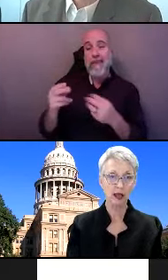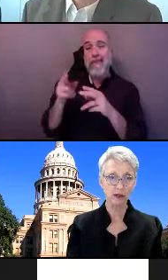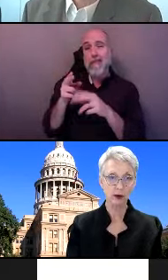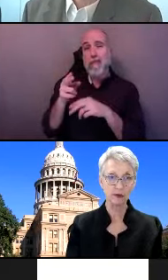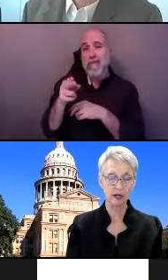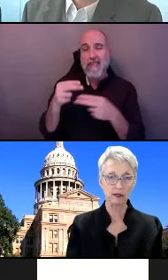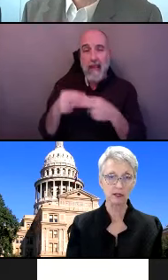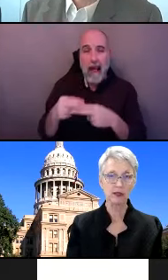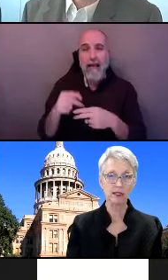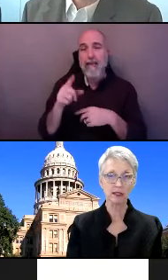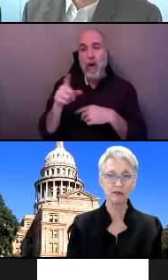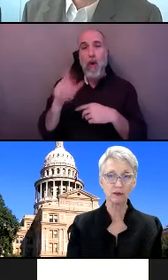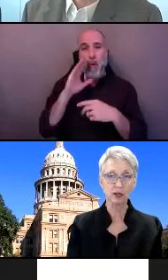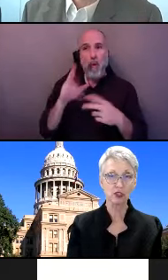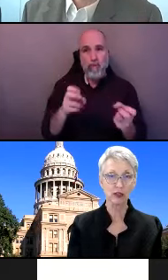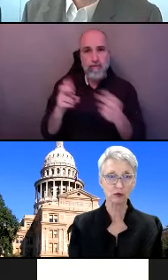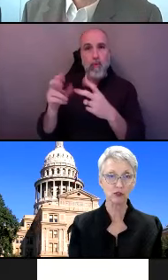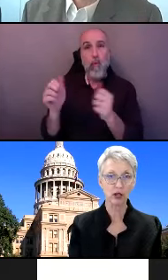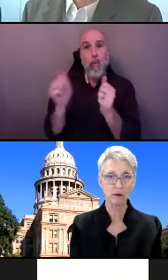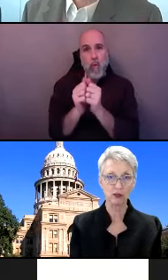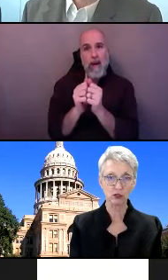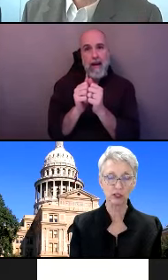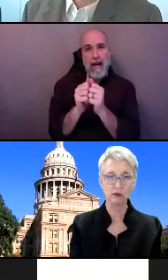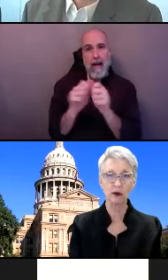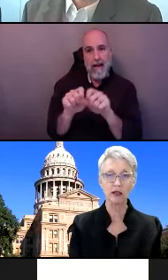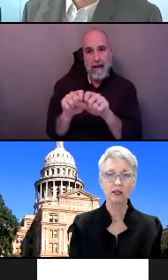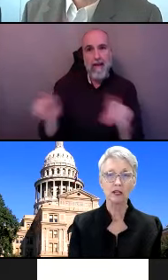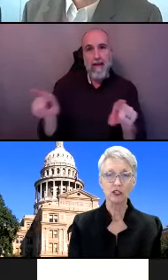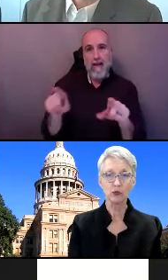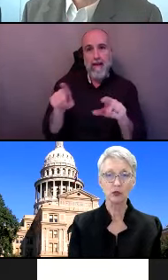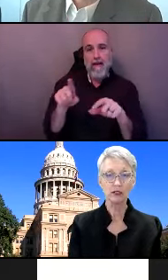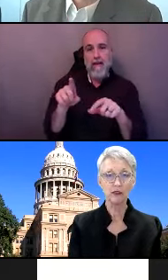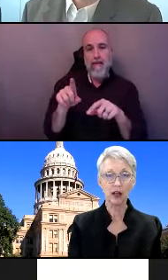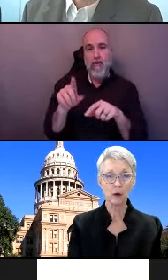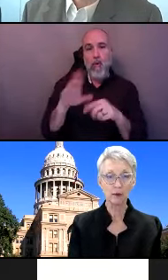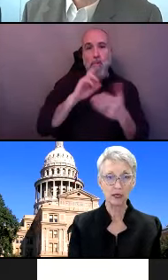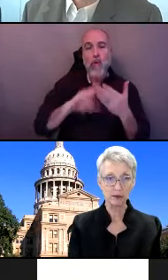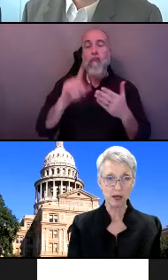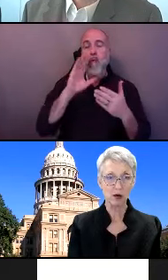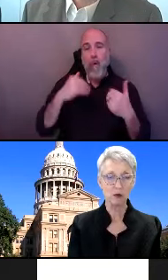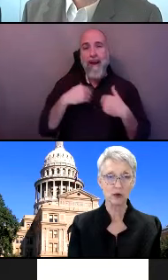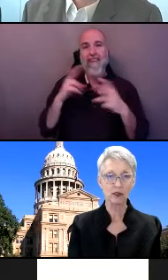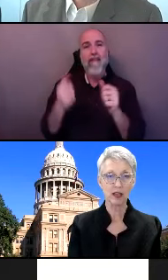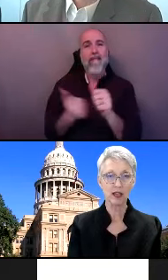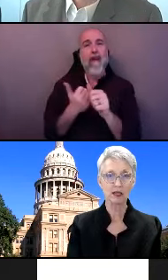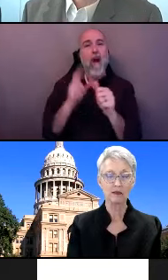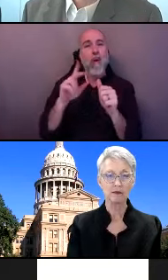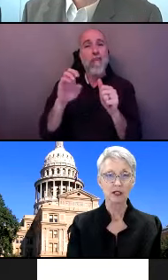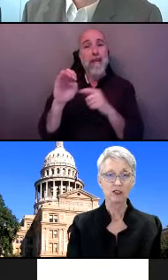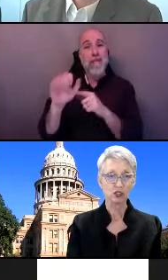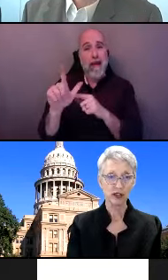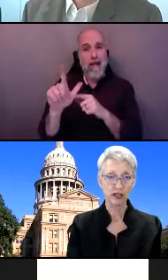recording at the website. So I sent that information out through the chat box earlier, but you will get a follow-up email with